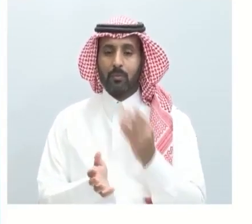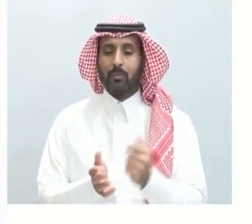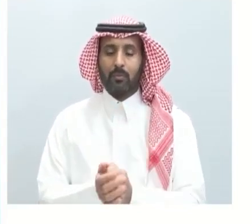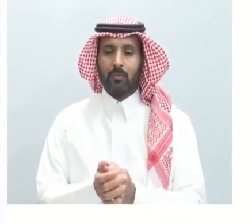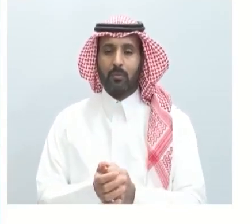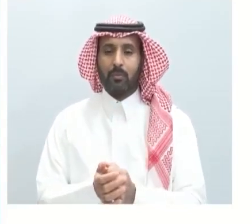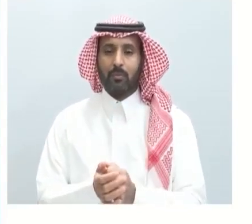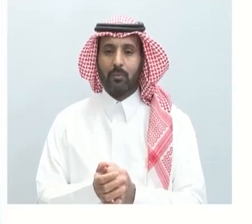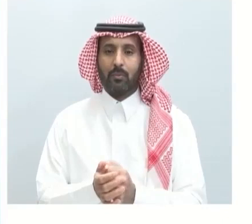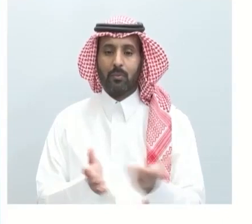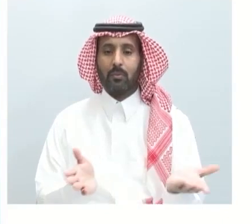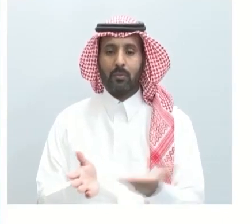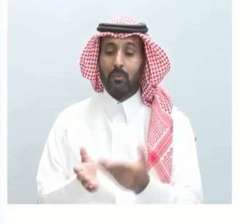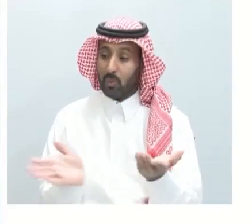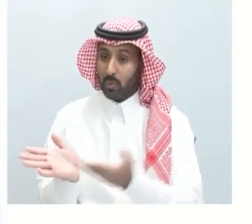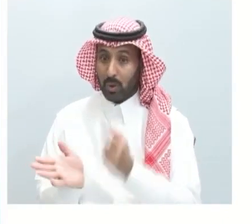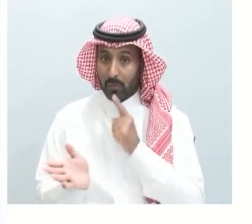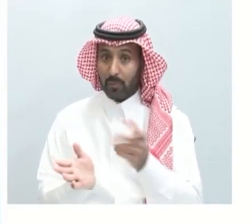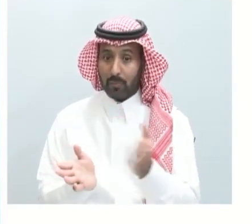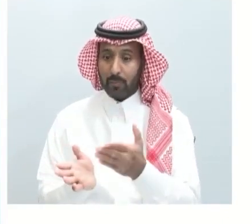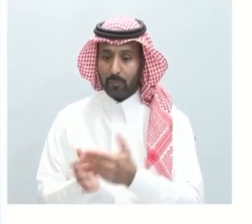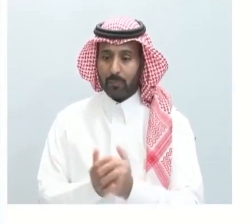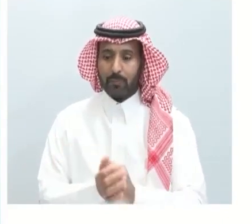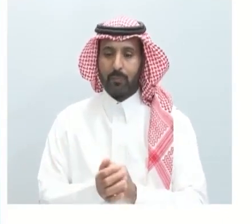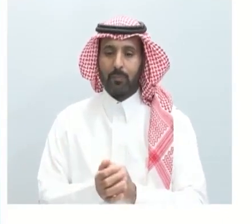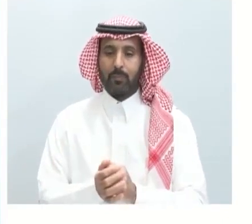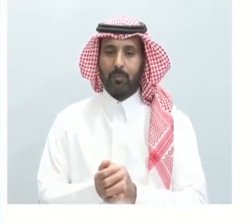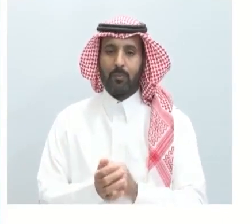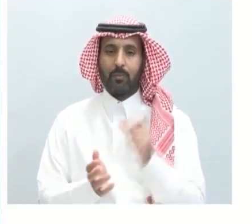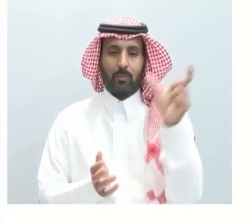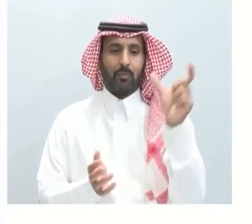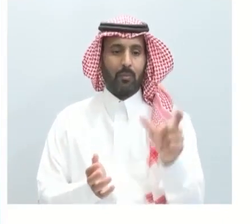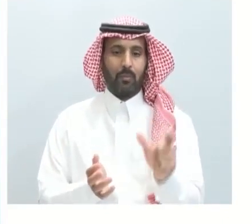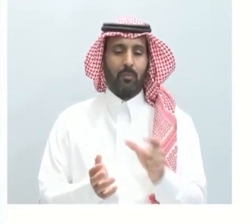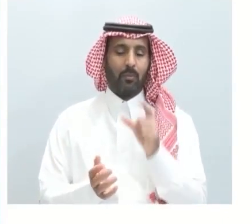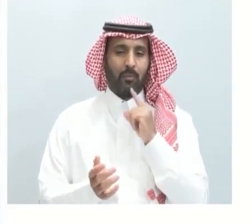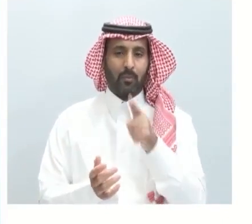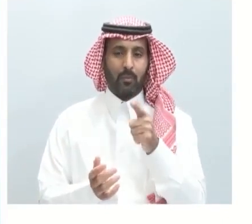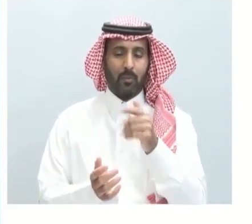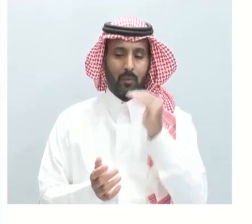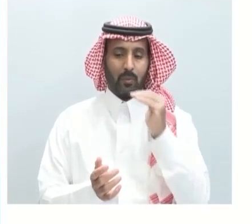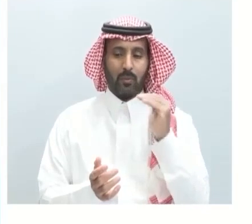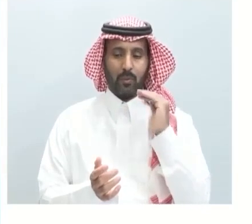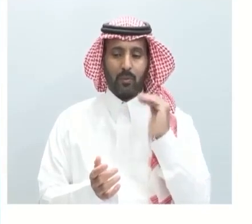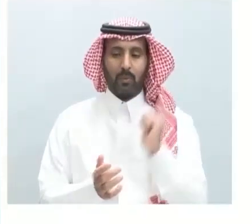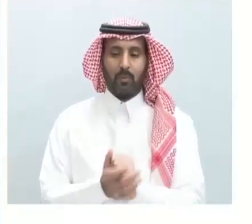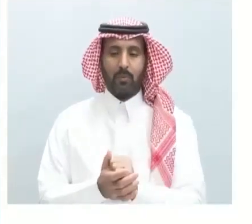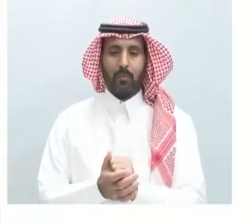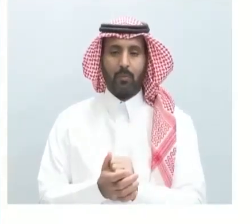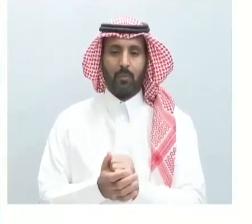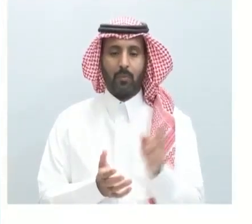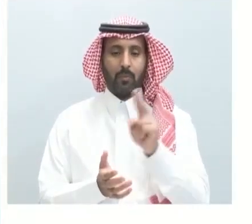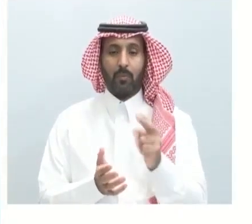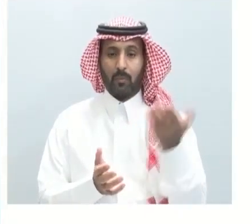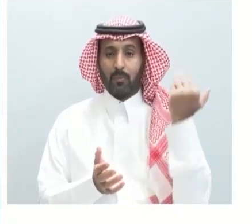red to roll out the red carpet it means to welcome someone so just use these idioms in answering these questions so getting